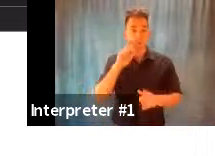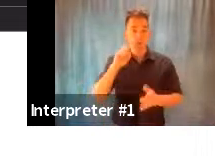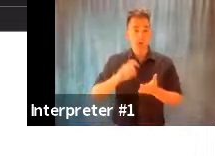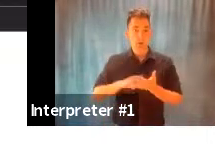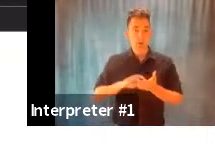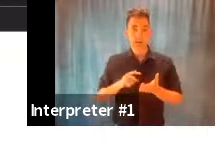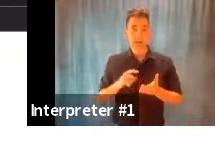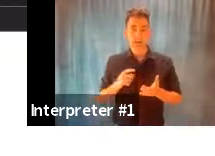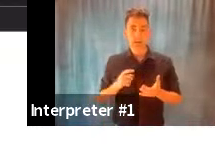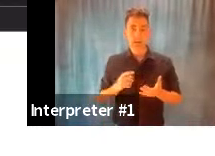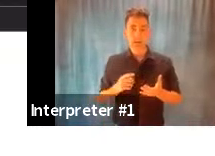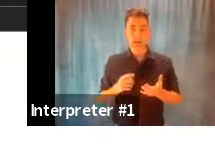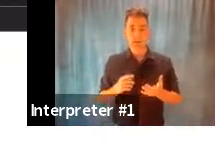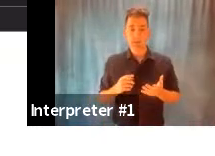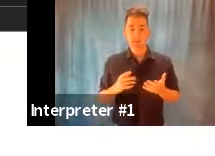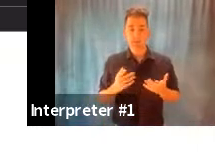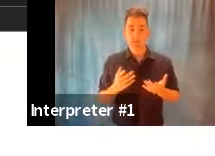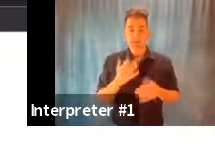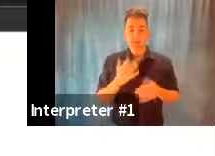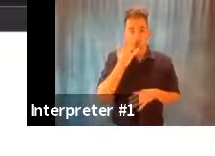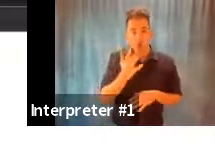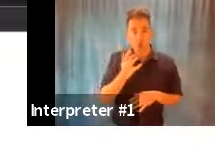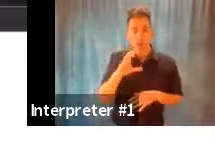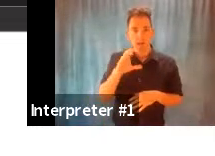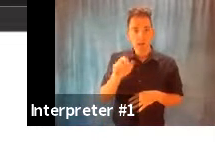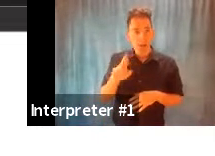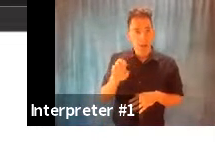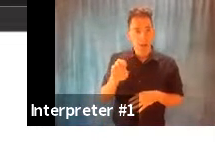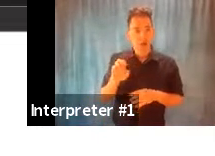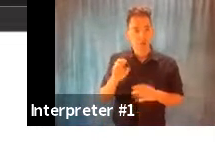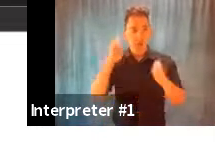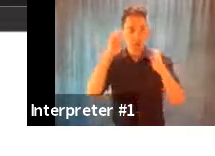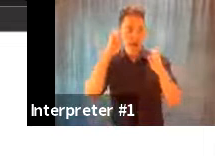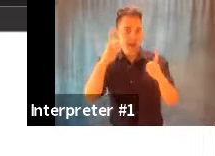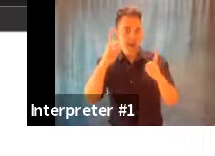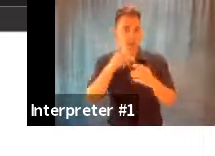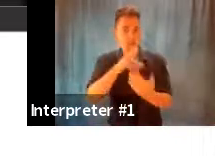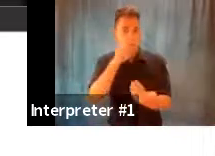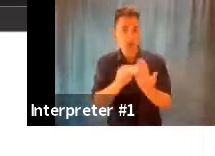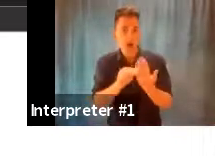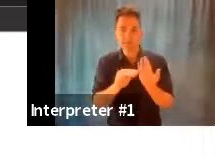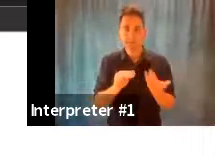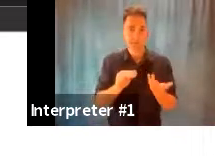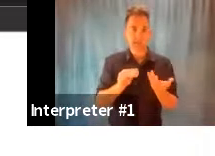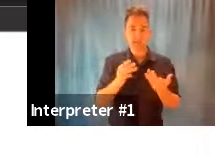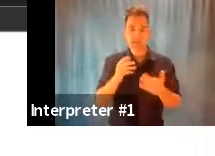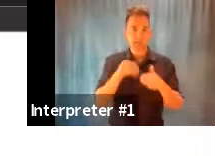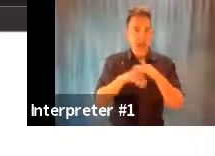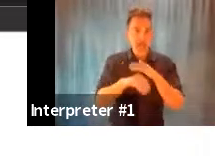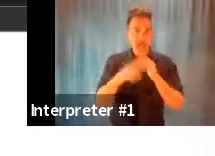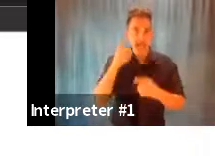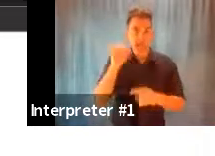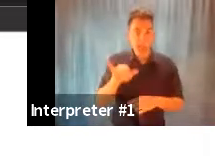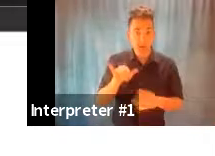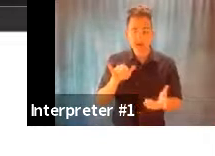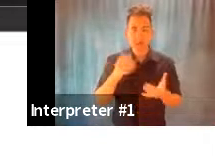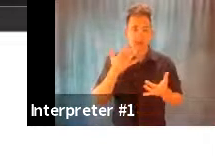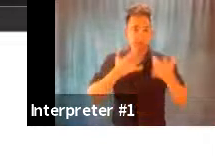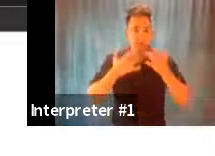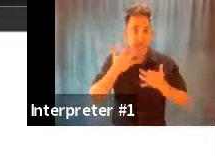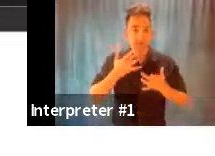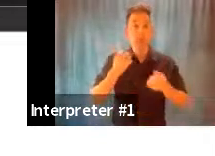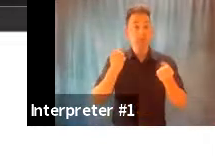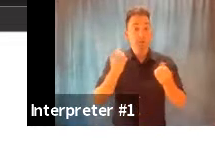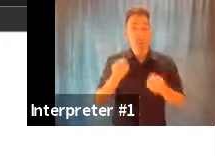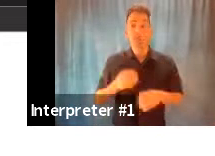to early care and education programs and the expense that goes along with those programs. So the Stimulus